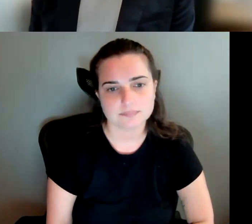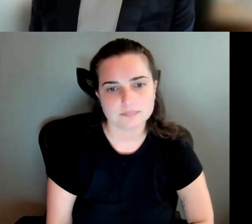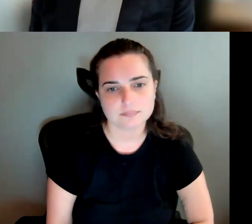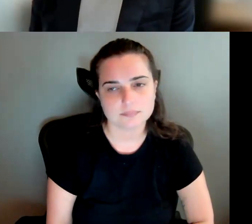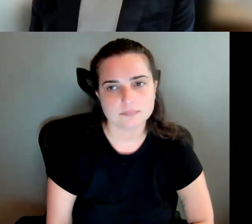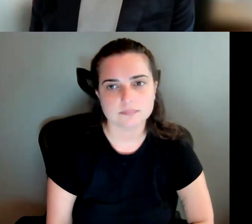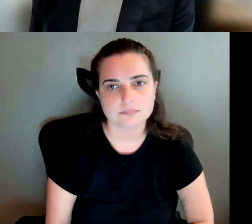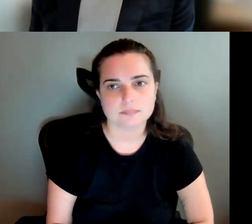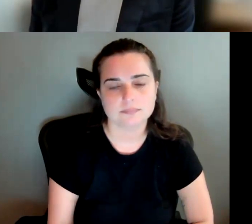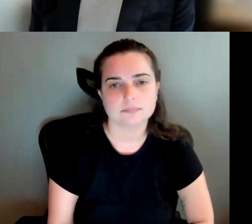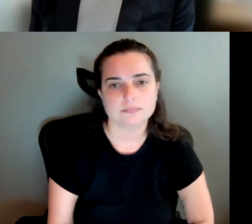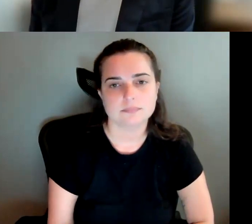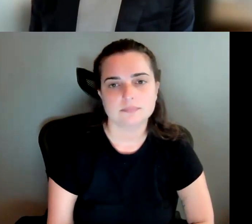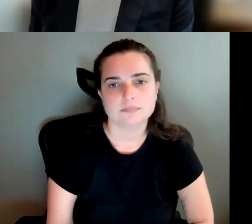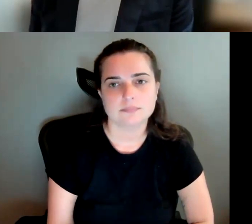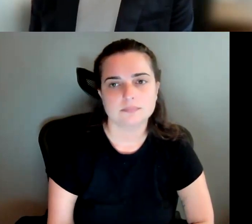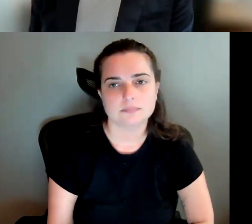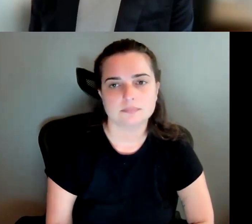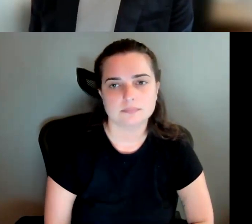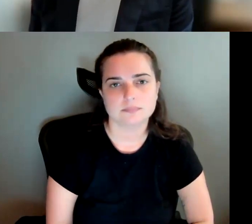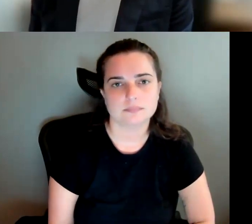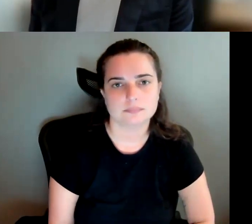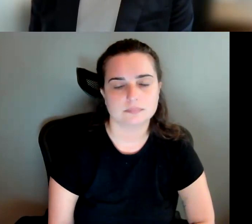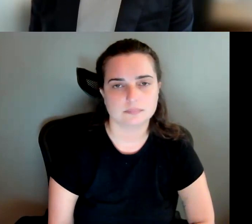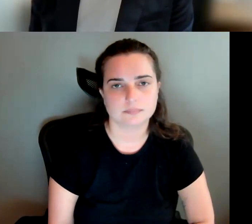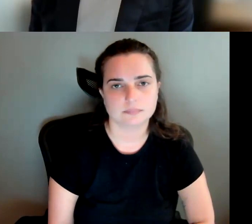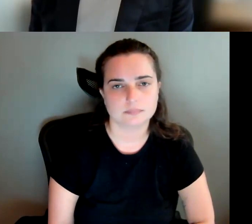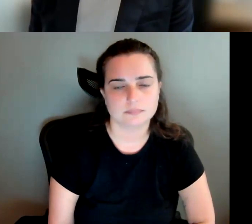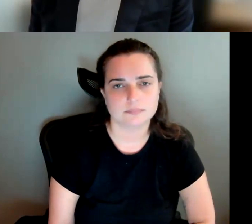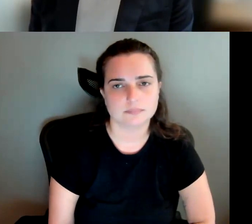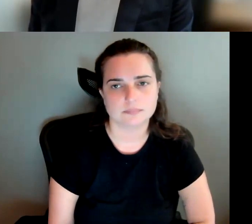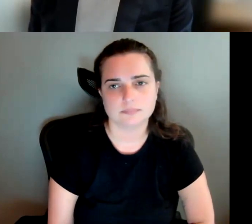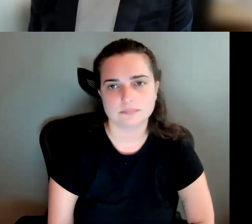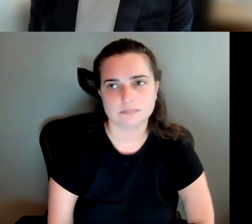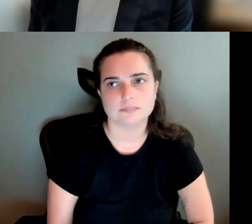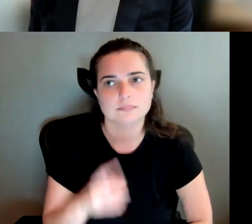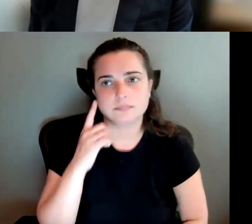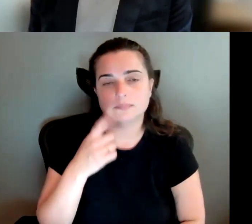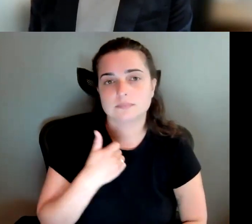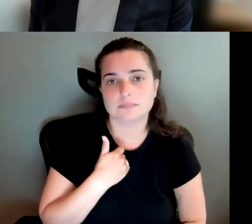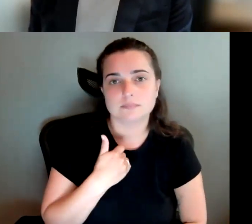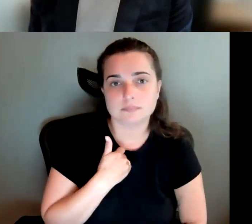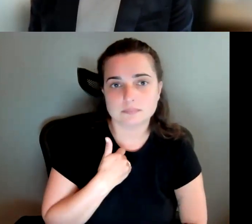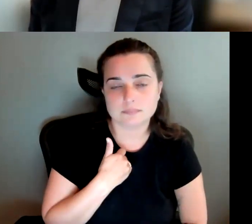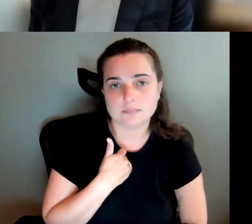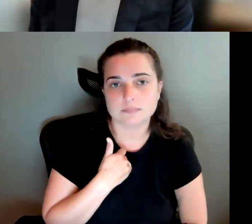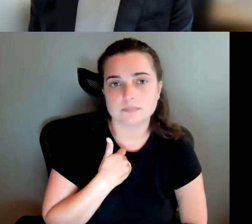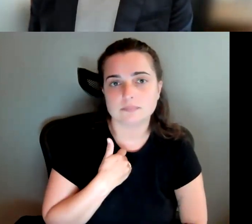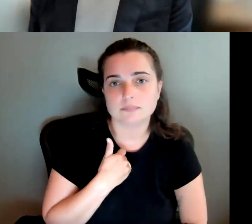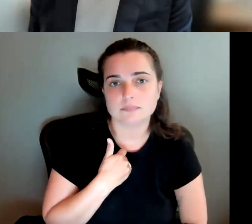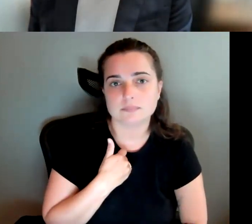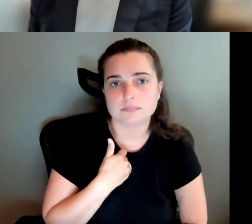But and then for myself, I know I said increase direct support